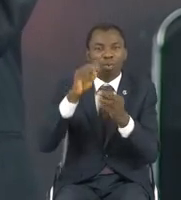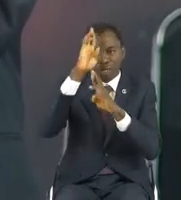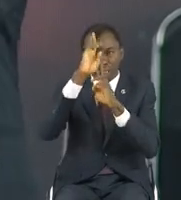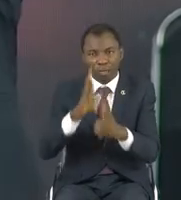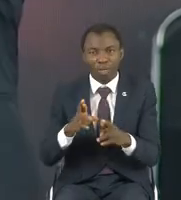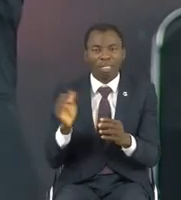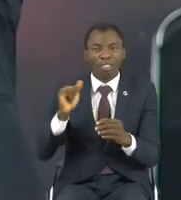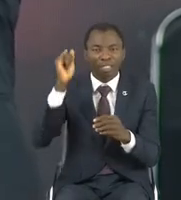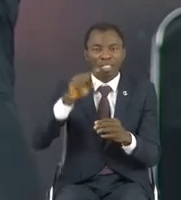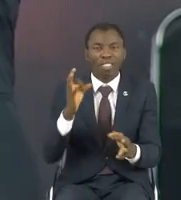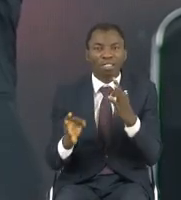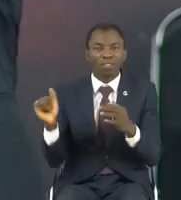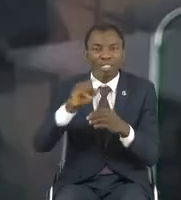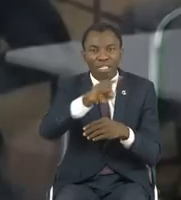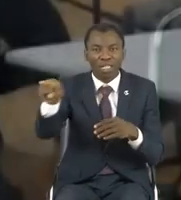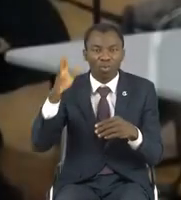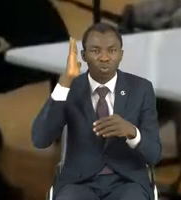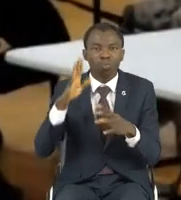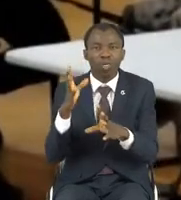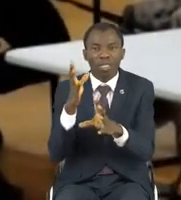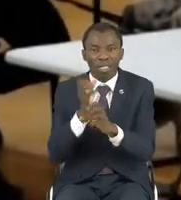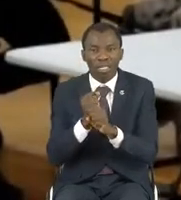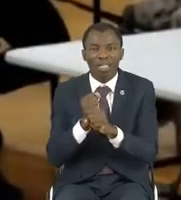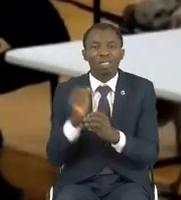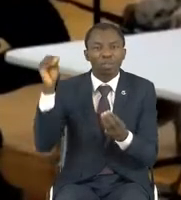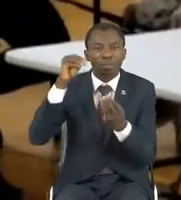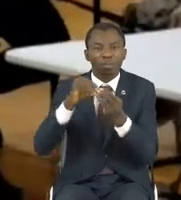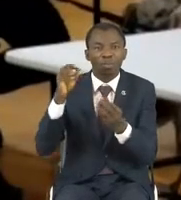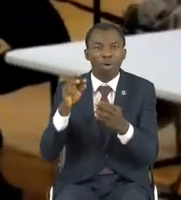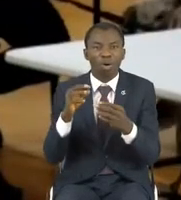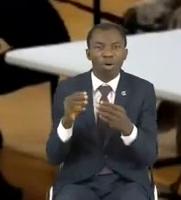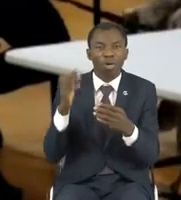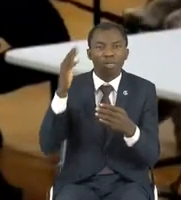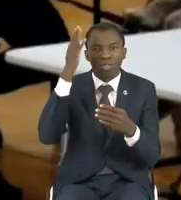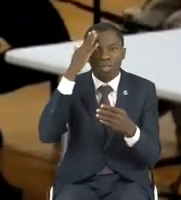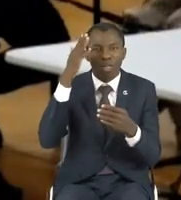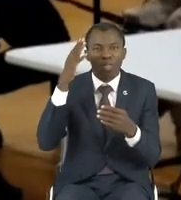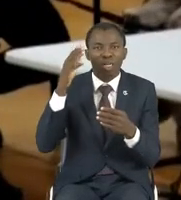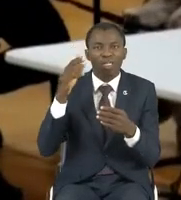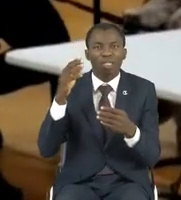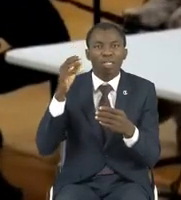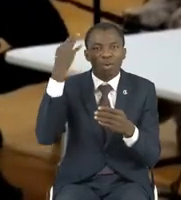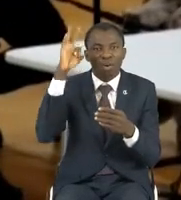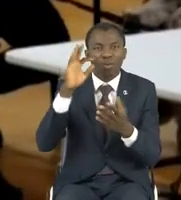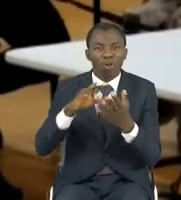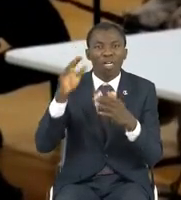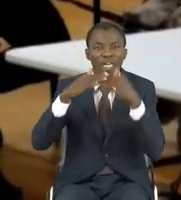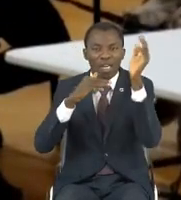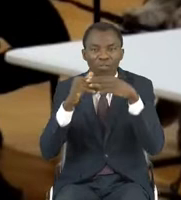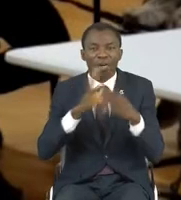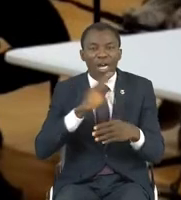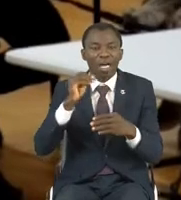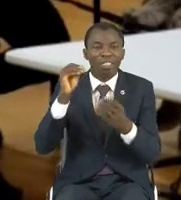glory, you're going to earn the recognition of heaven, you learn more and learn more and learn more.